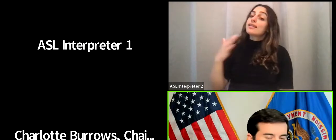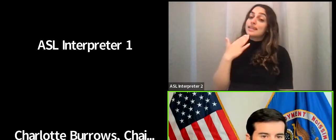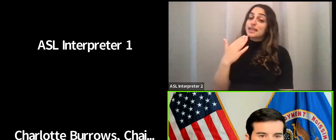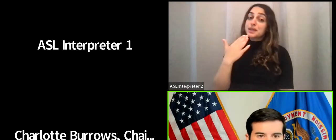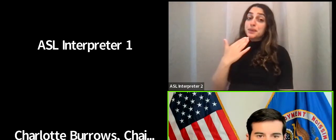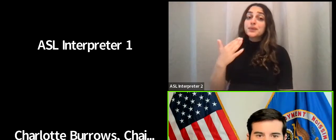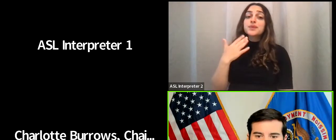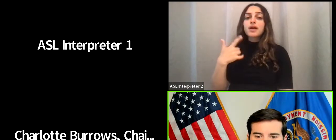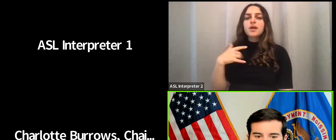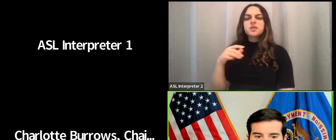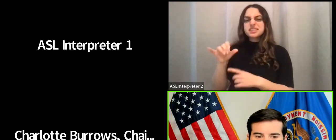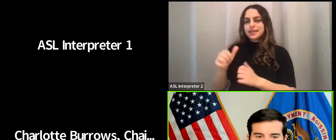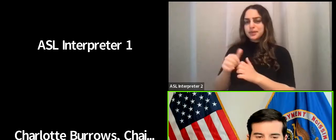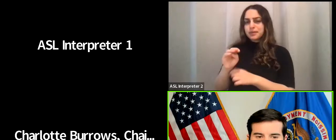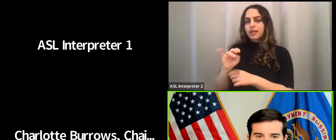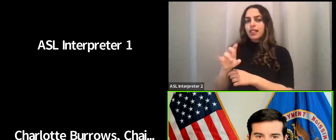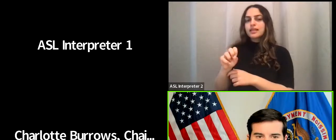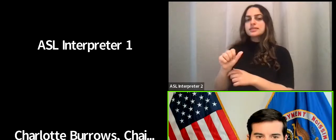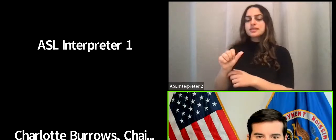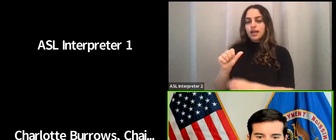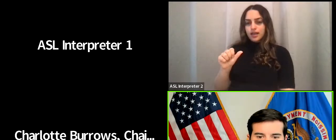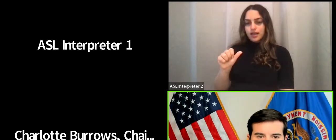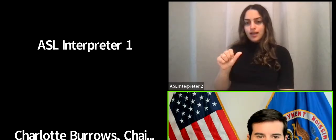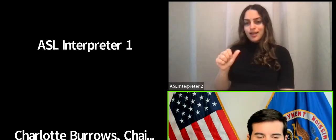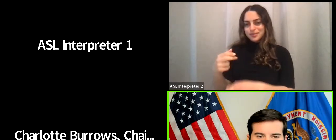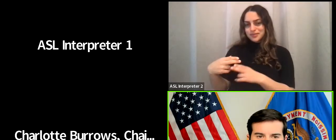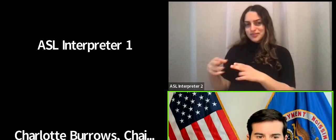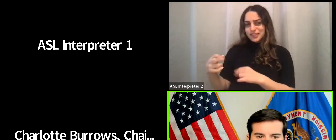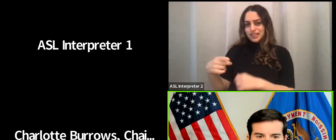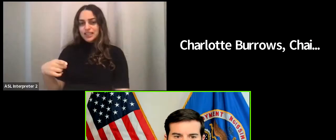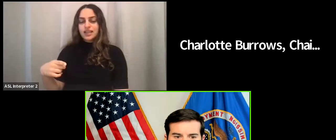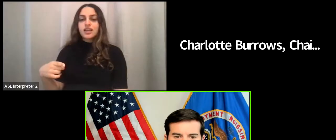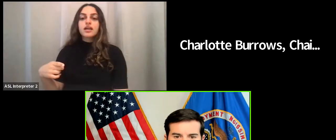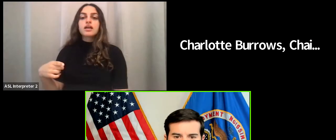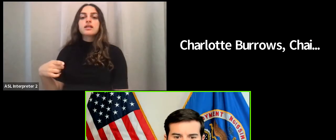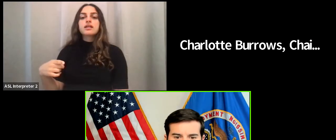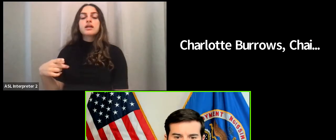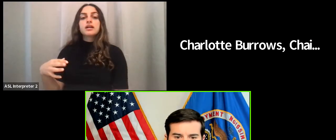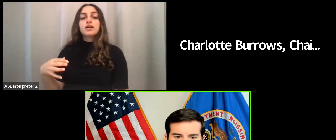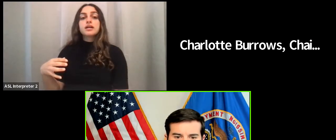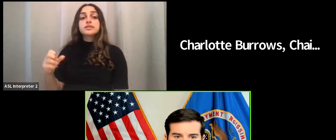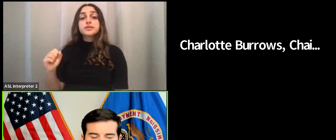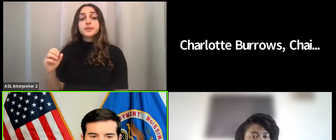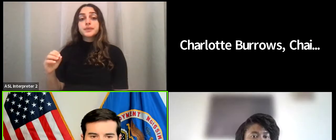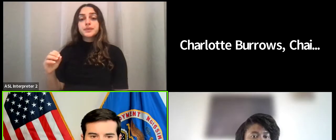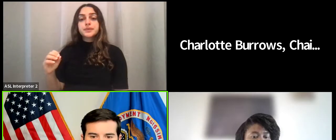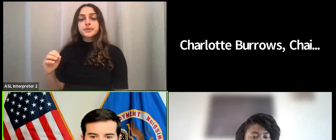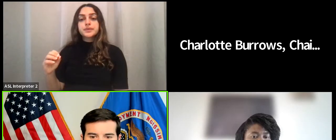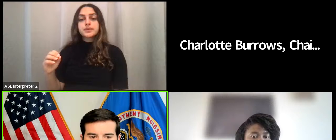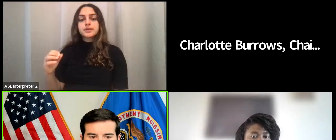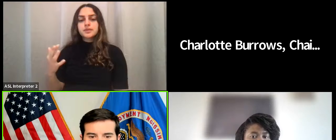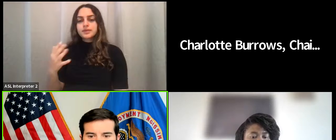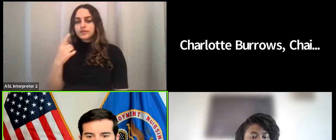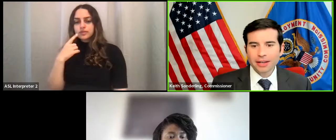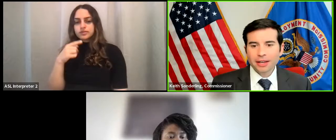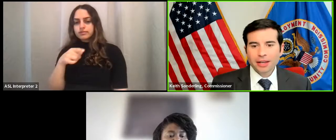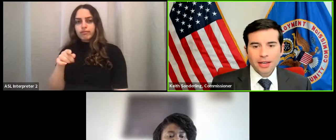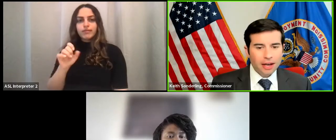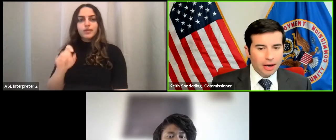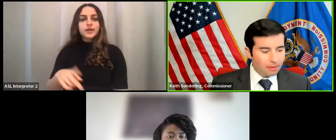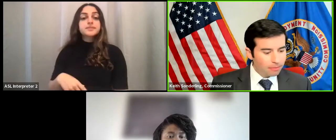with melissa uh briefly so um wait for you to get on screen there